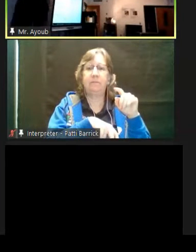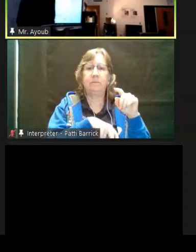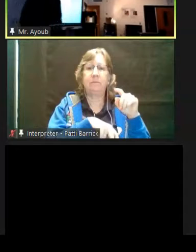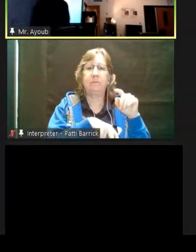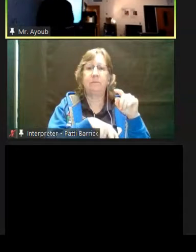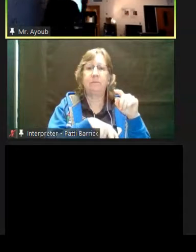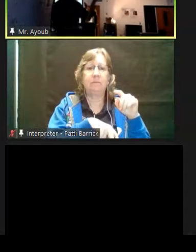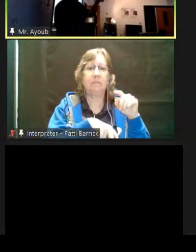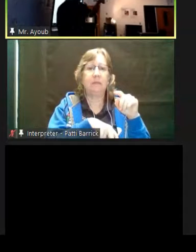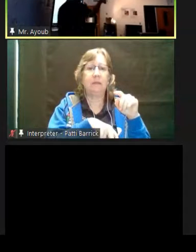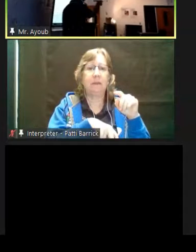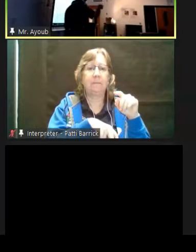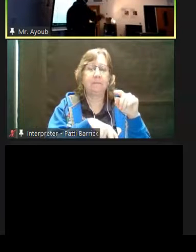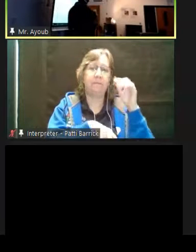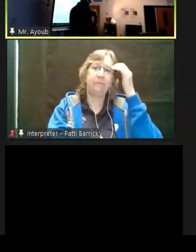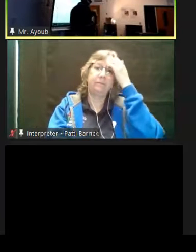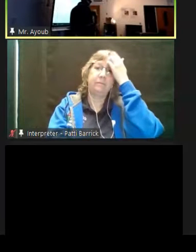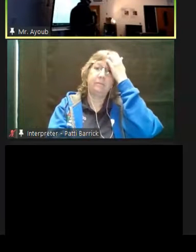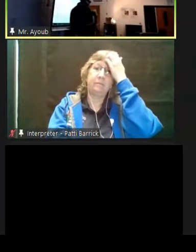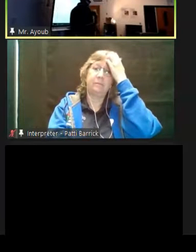yeah. Say that again.